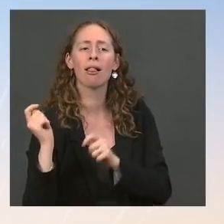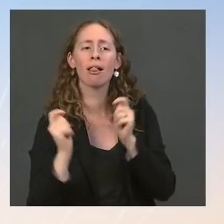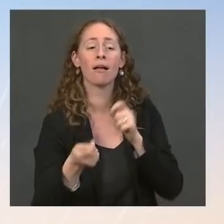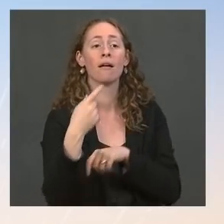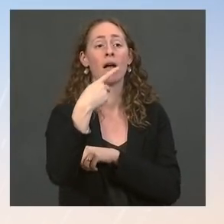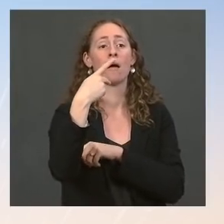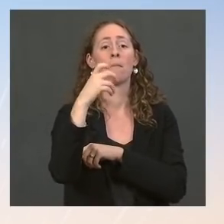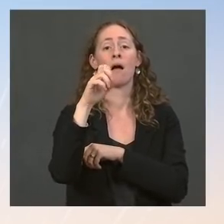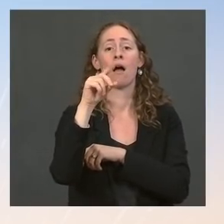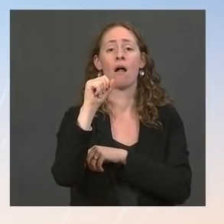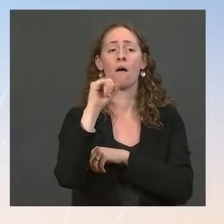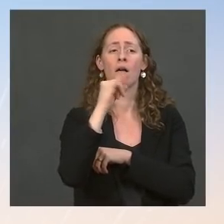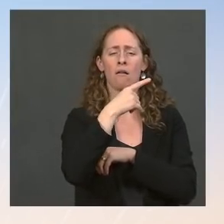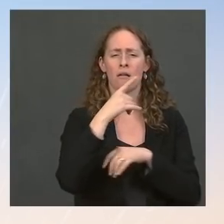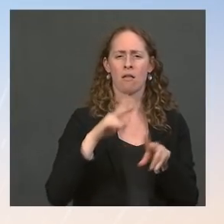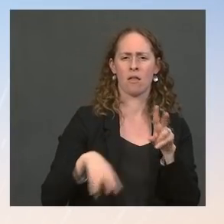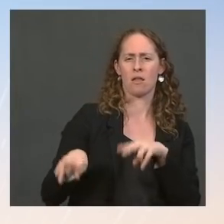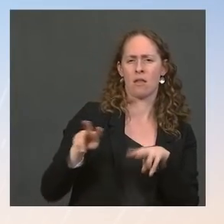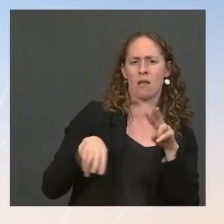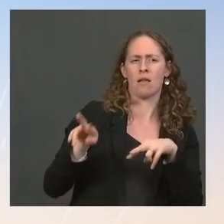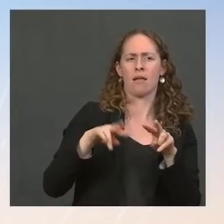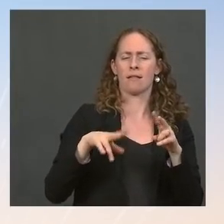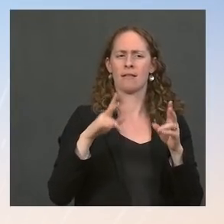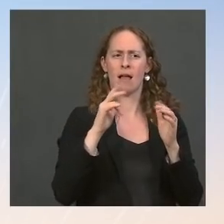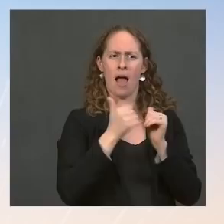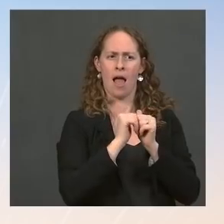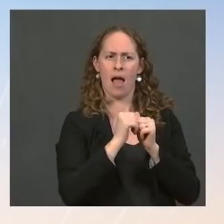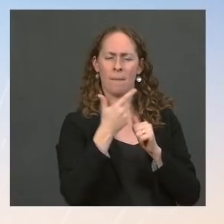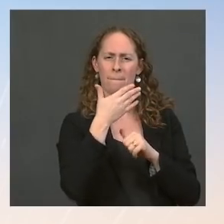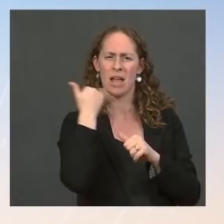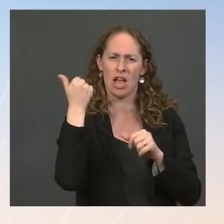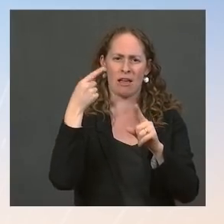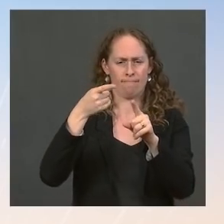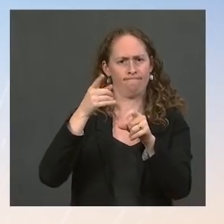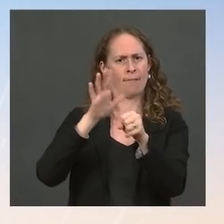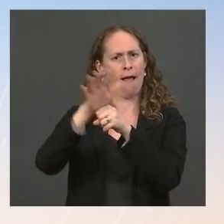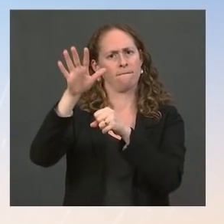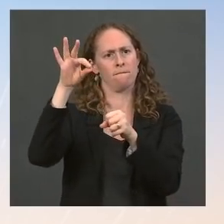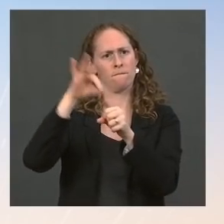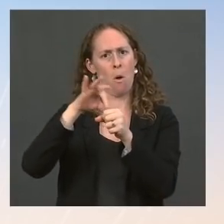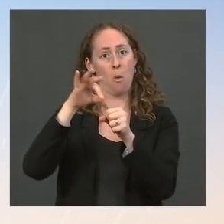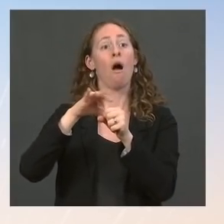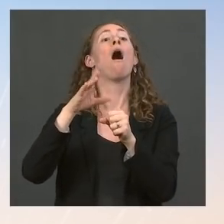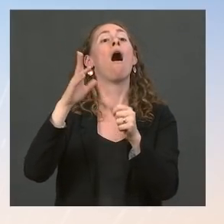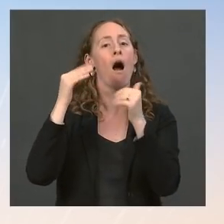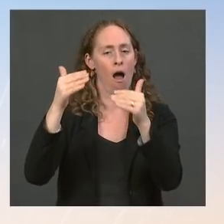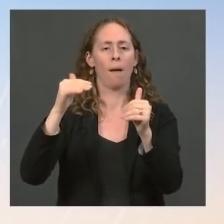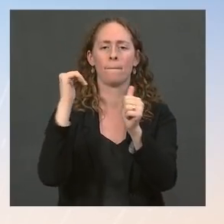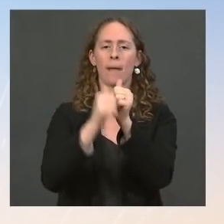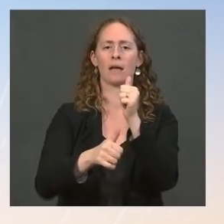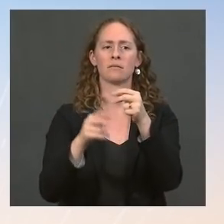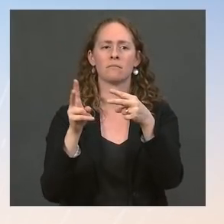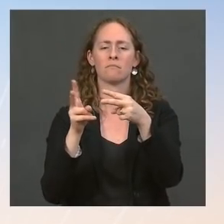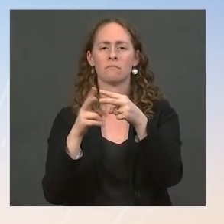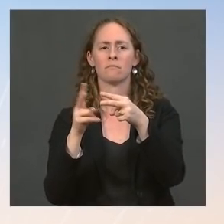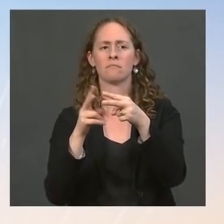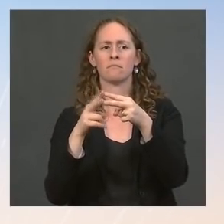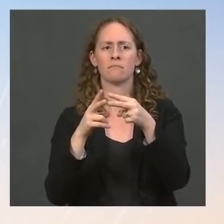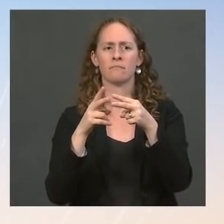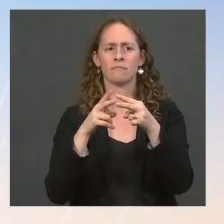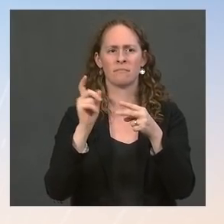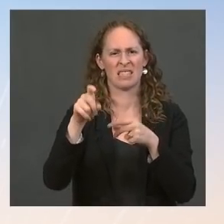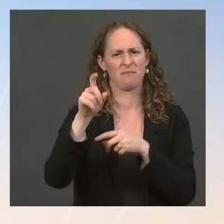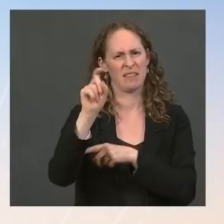is the same what we have been evaluating. How can you get enough votes to get a piece of legislation passed? And ultimately, you need the majority. And as